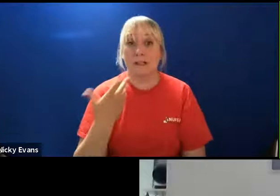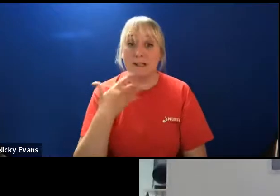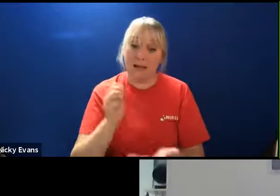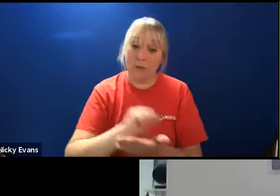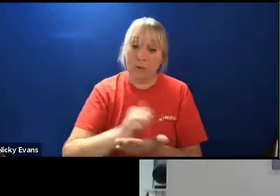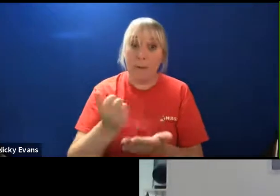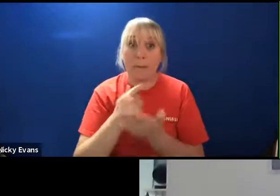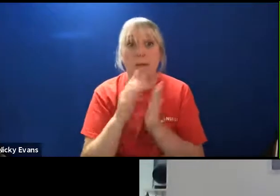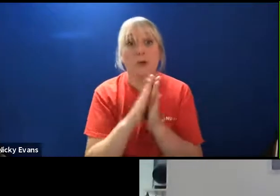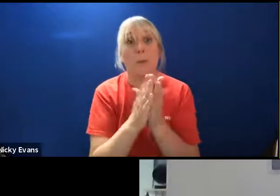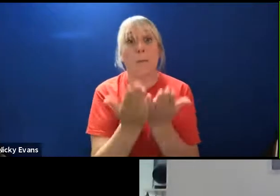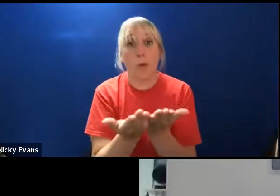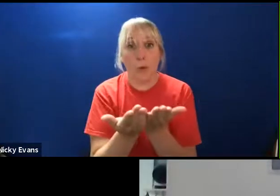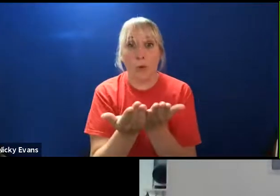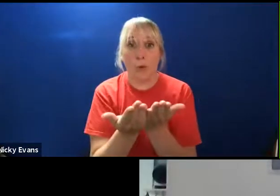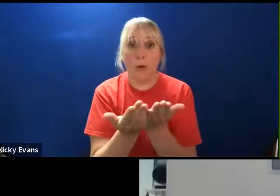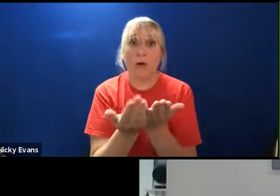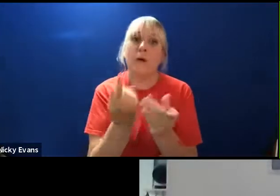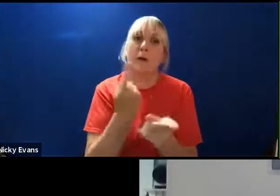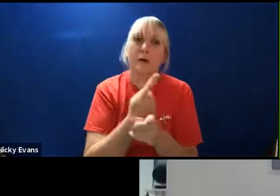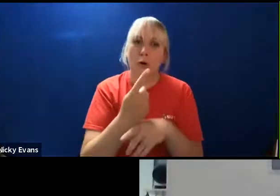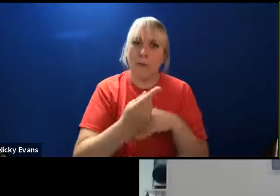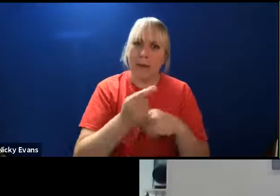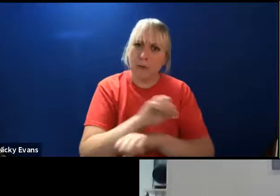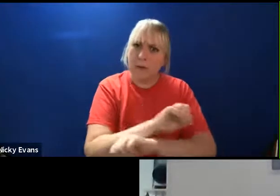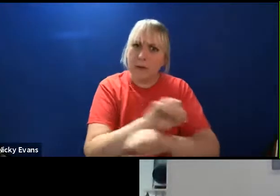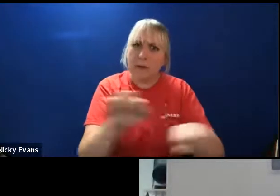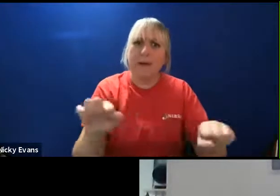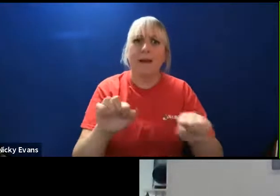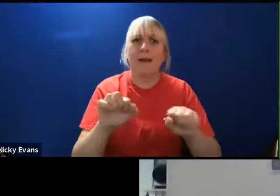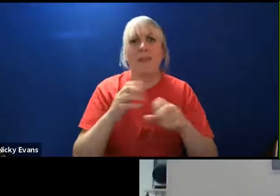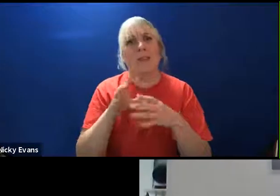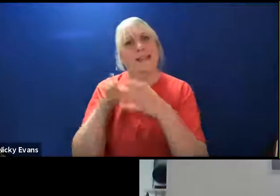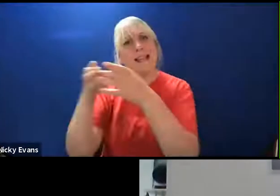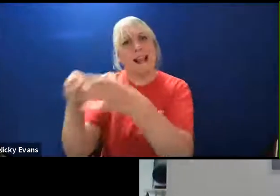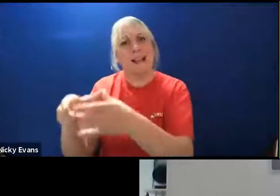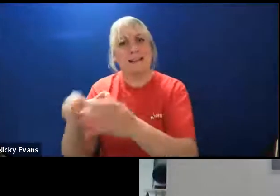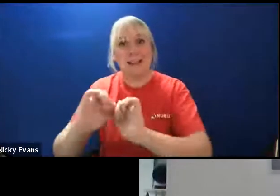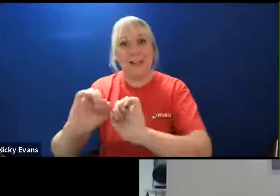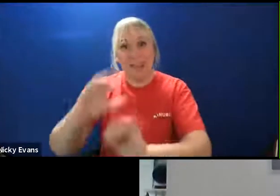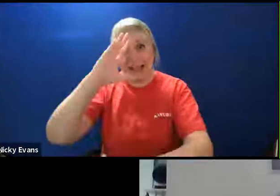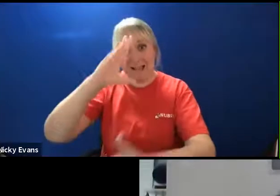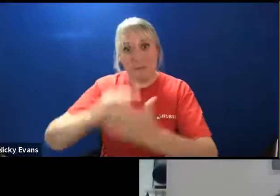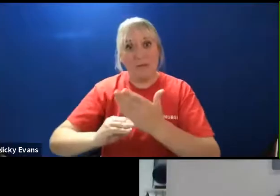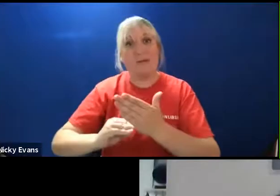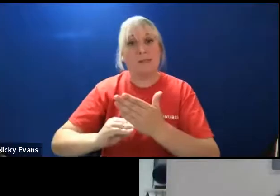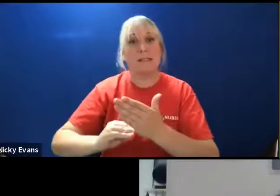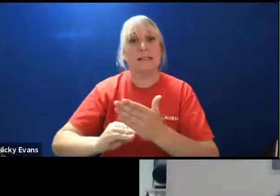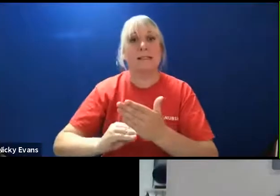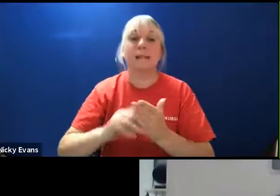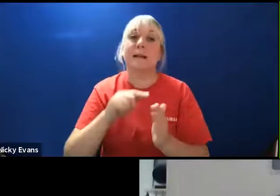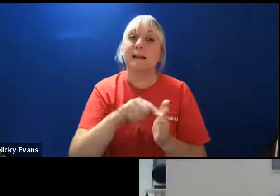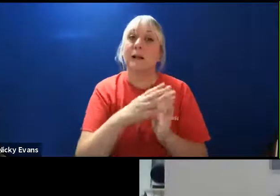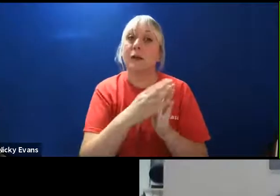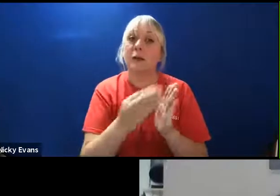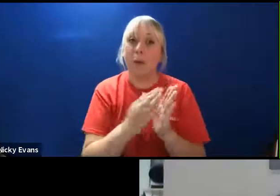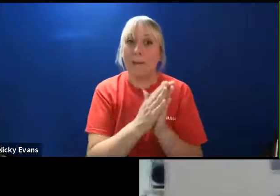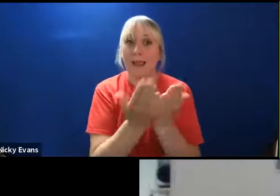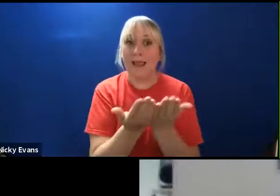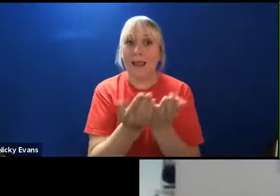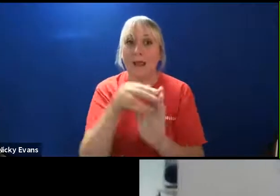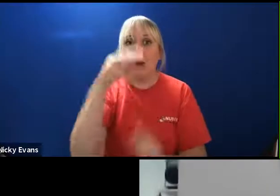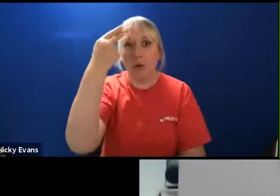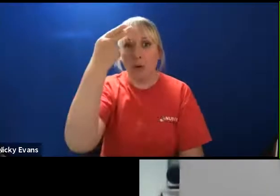experiences of many of these delegates. Again, Niurka referred to it in her talk, got a copy here. It's called Beyond the